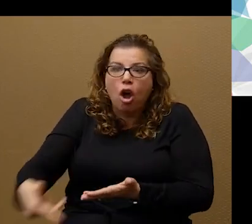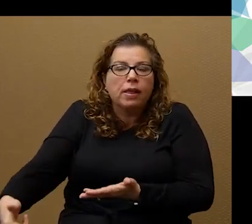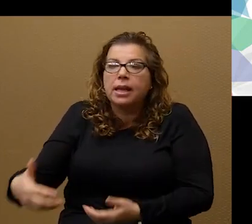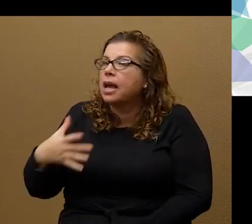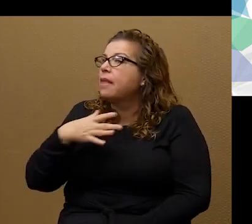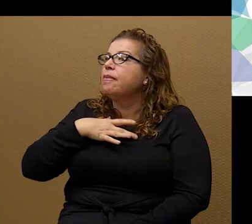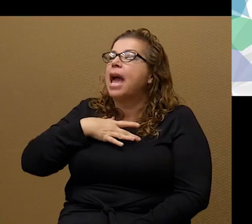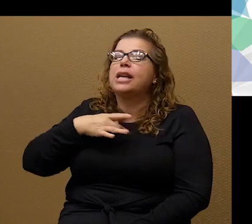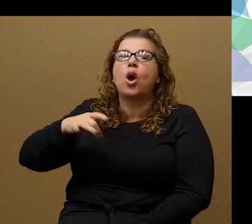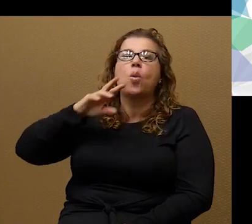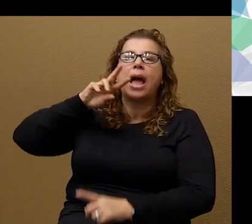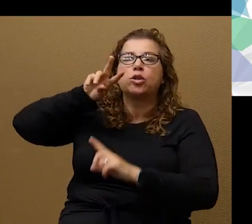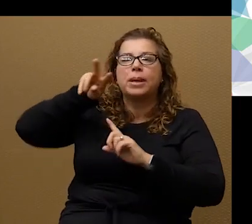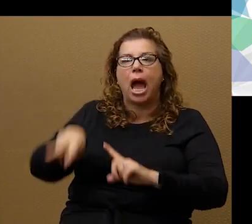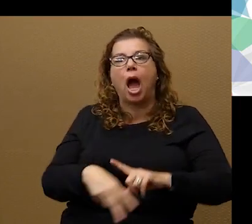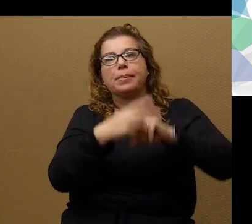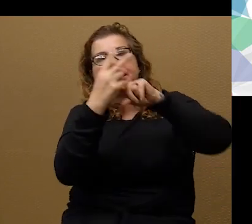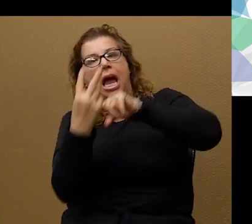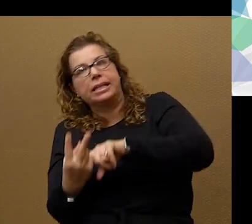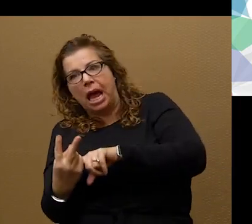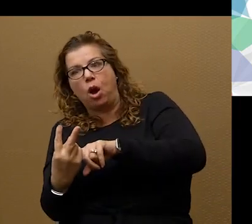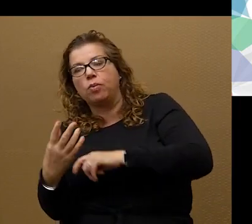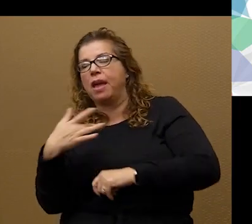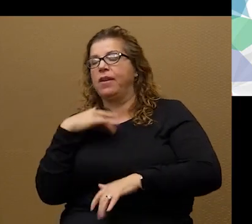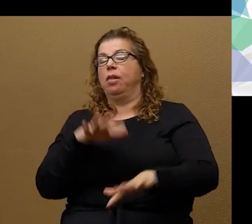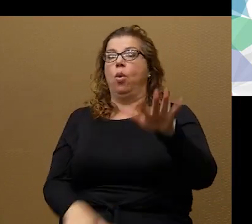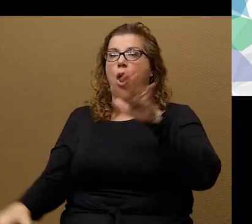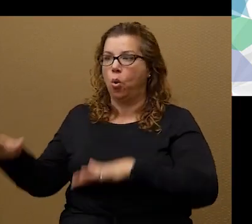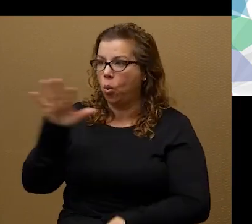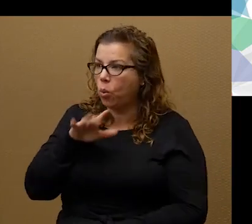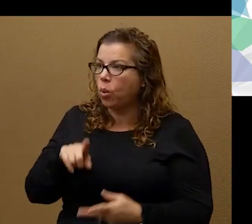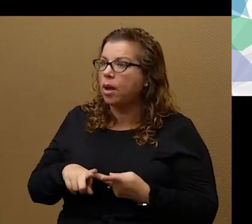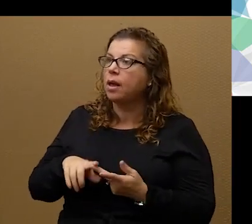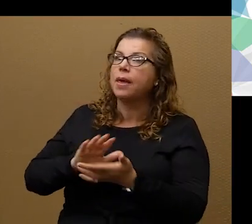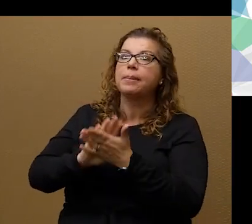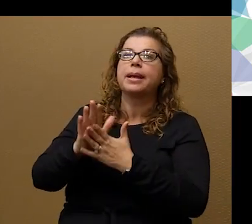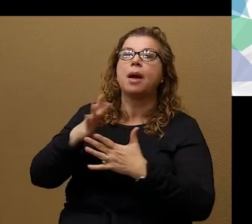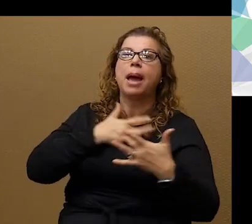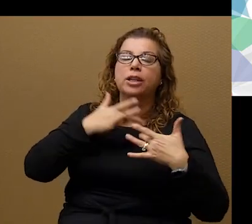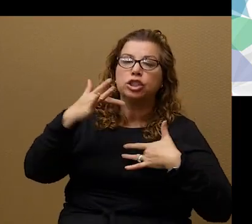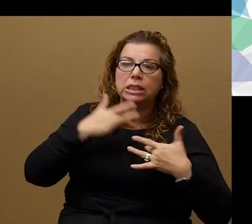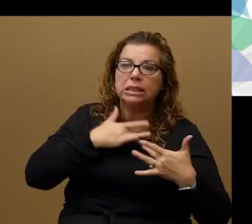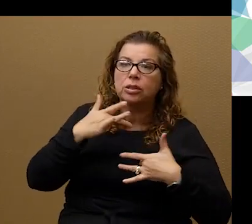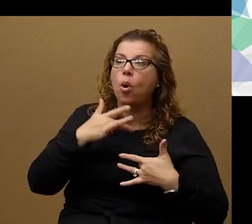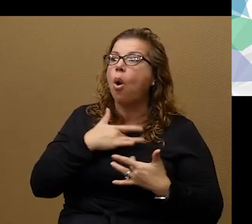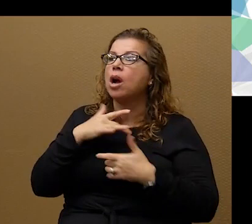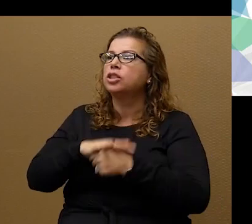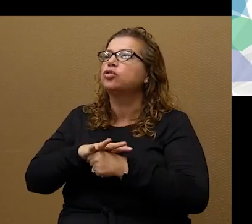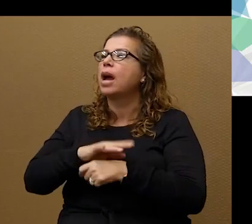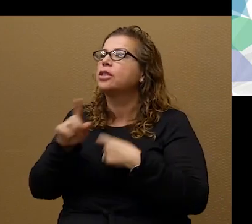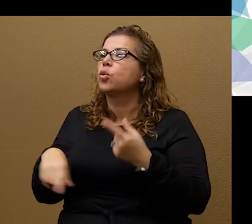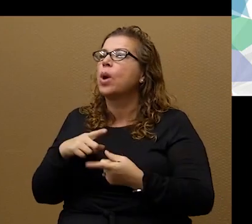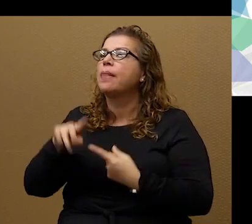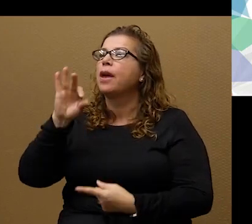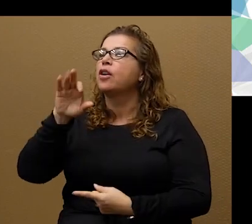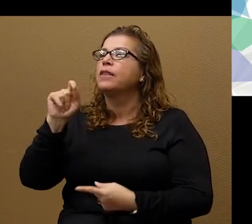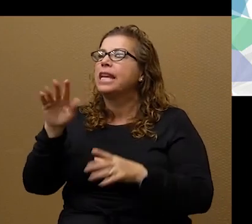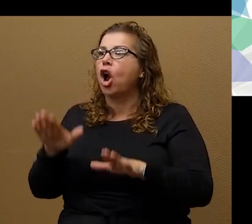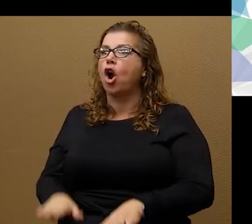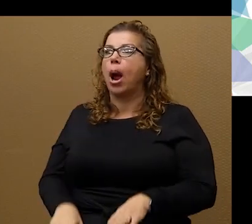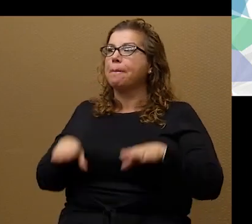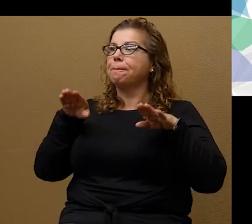throws everything off. They become anxious or distressed when their feet leave the ground. And then